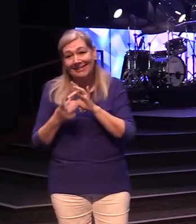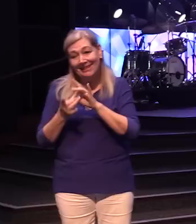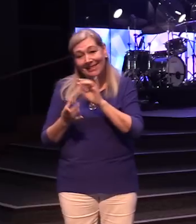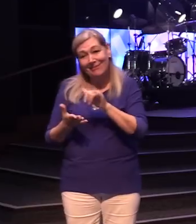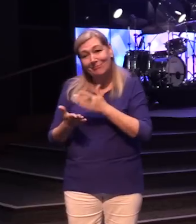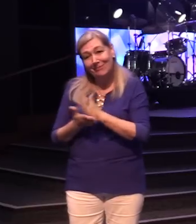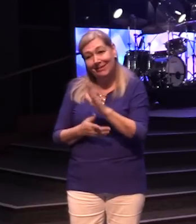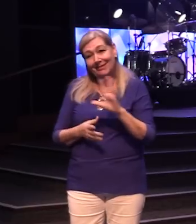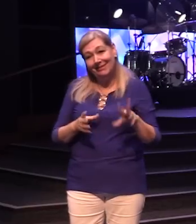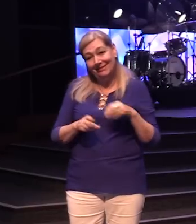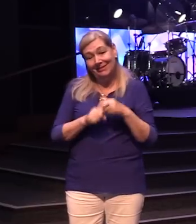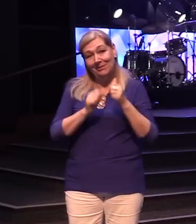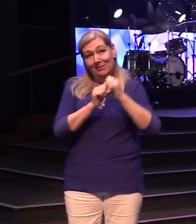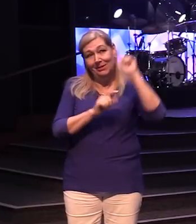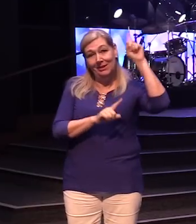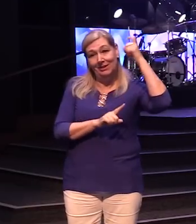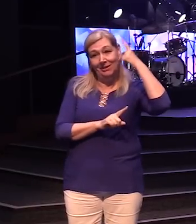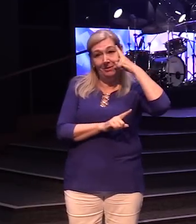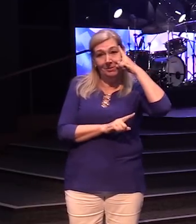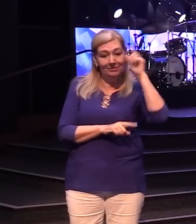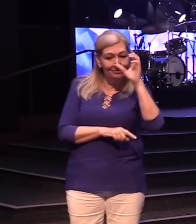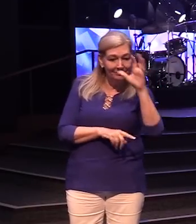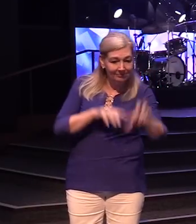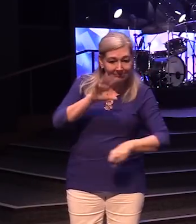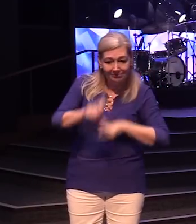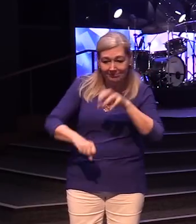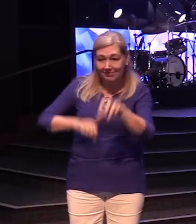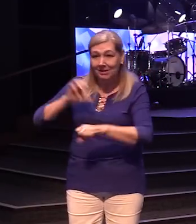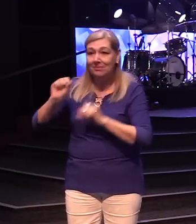It had to do with the government hunting the guns.